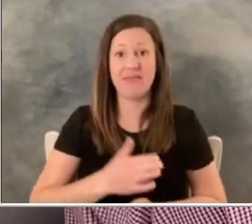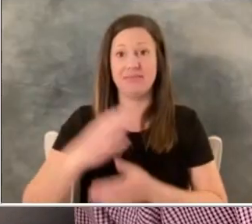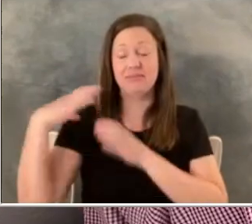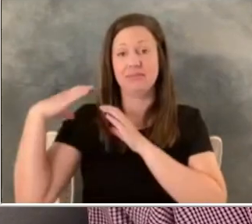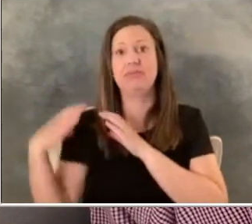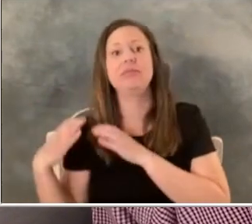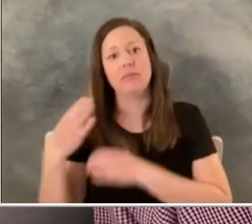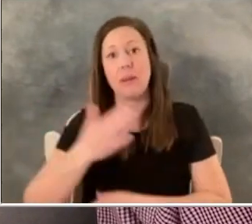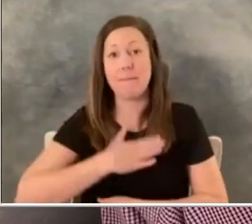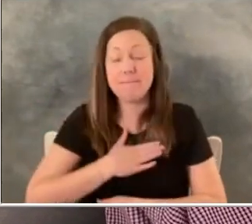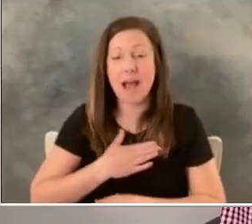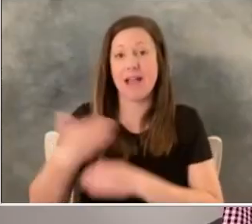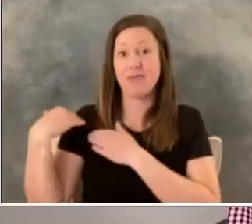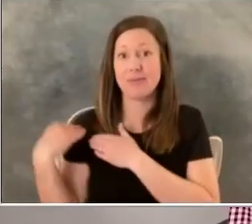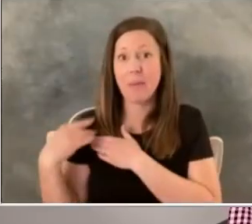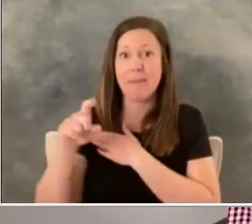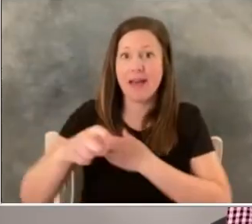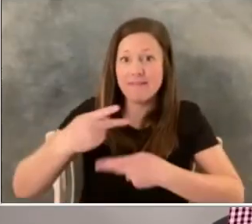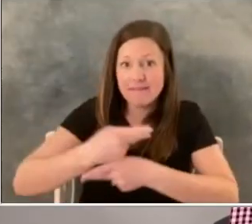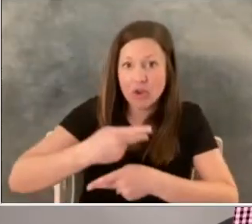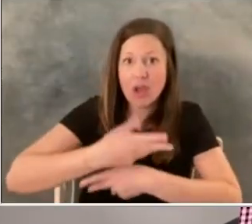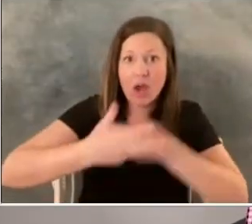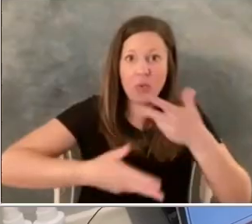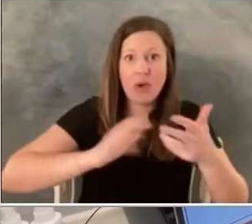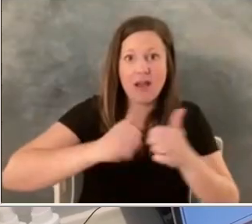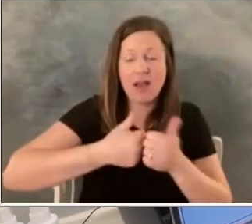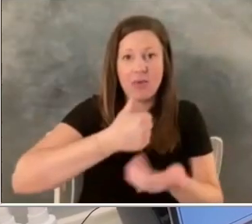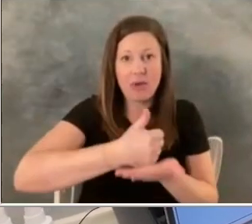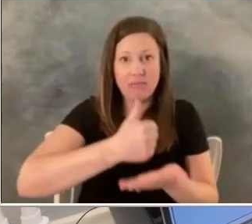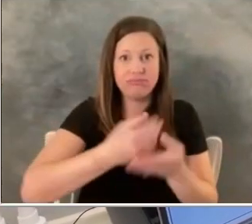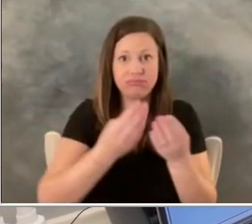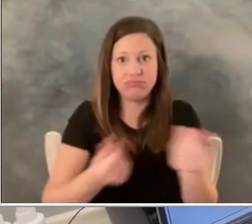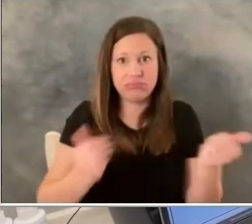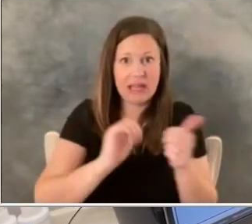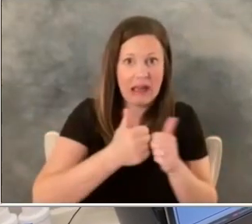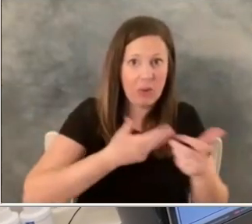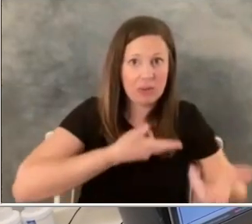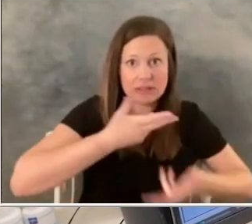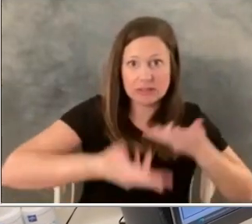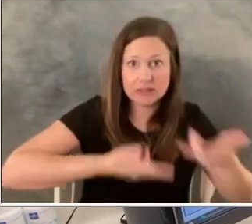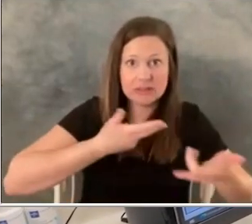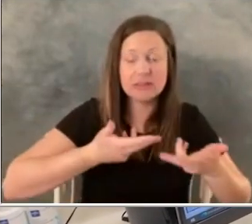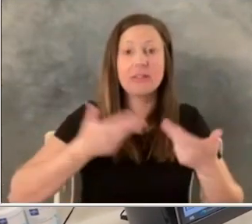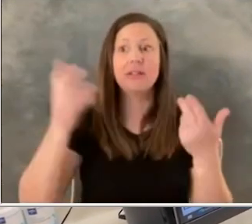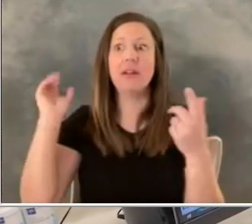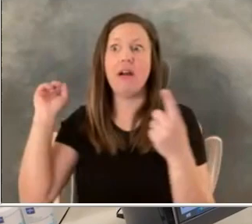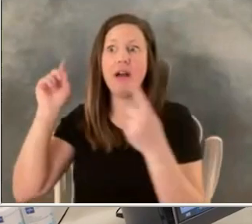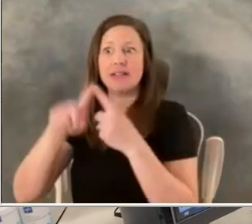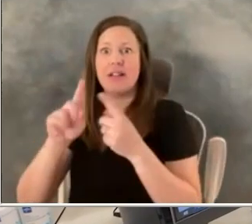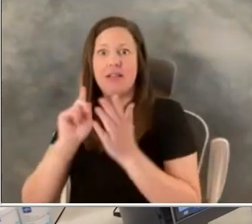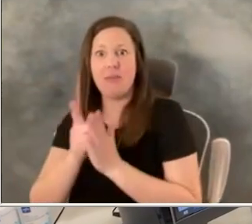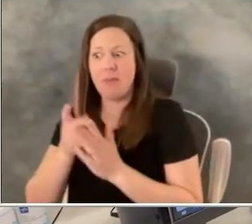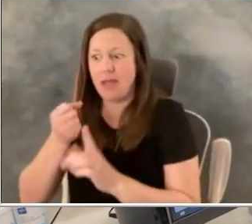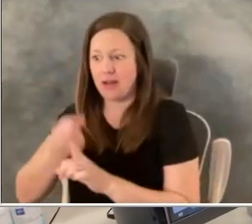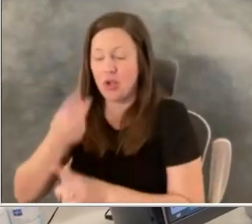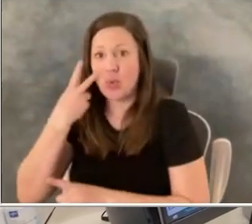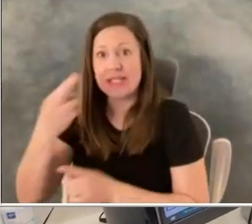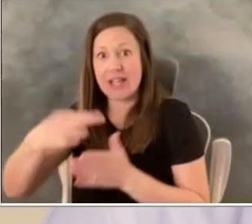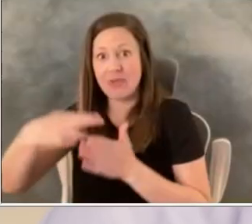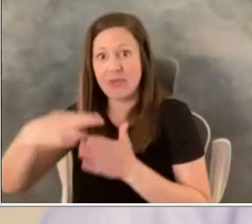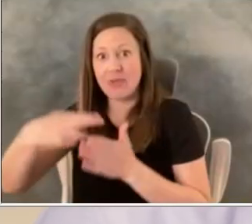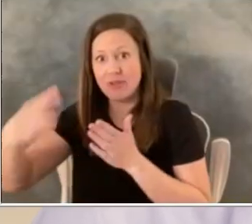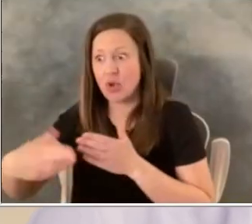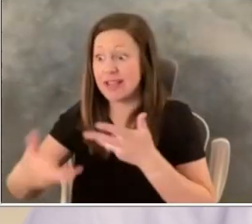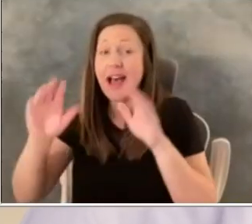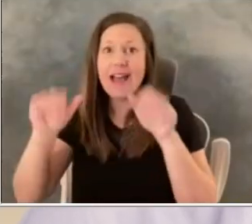how to get this person out of this, this predicament, to this moment of elation when you see the results and you're able to deliver that.